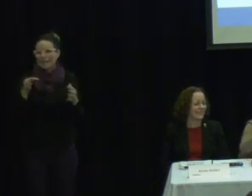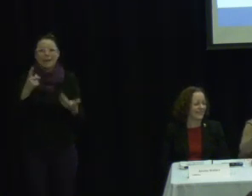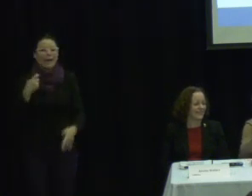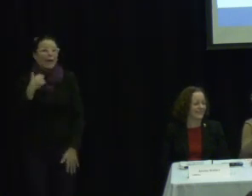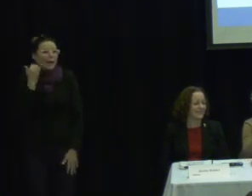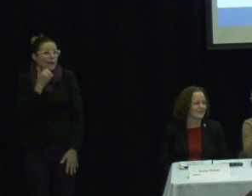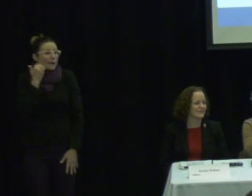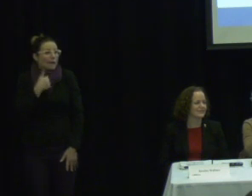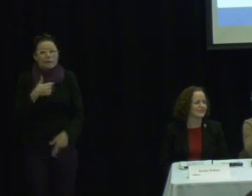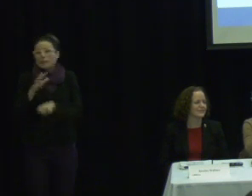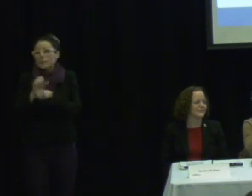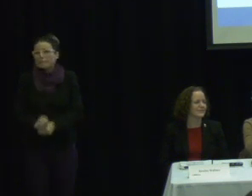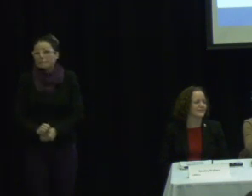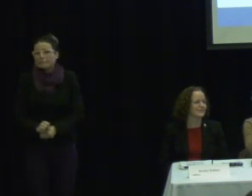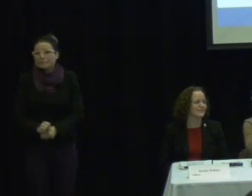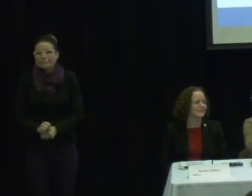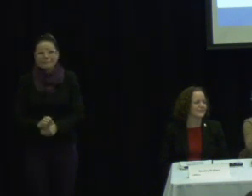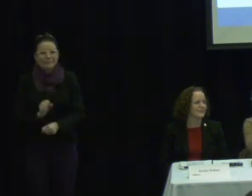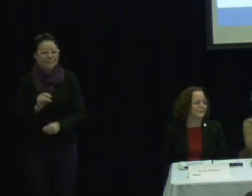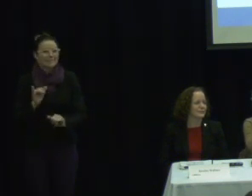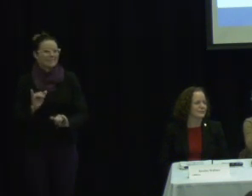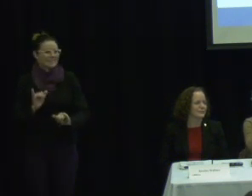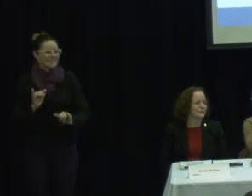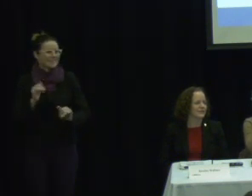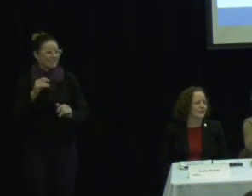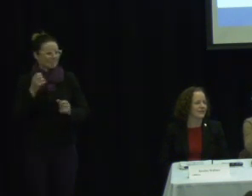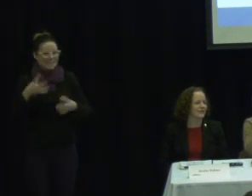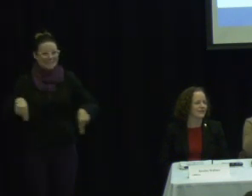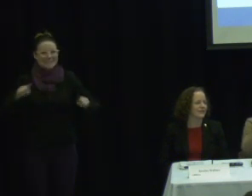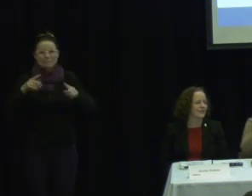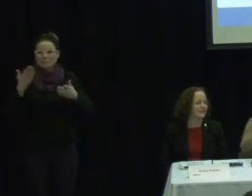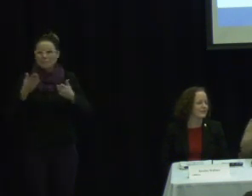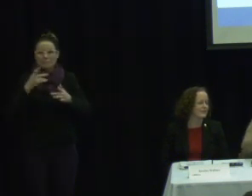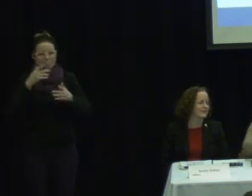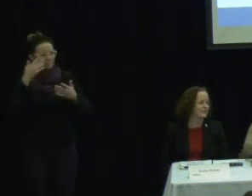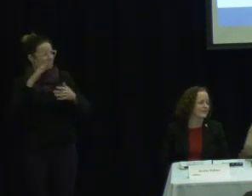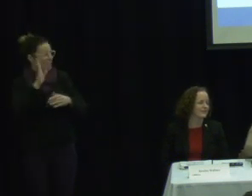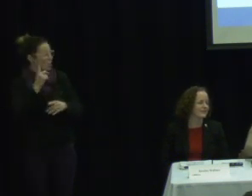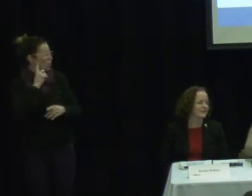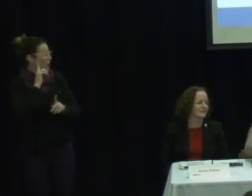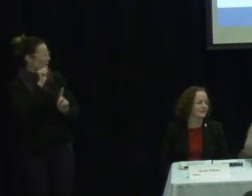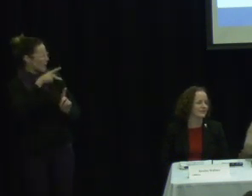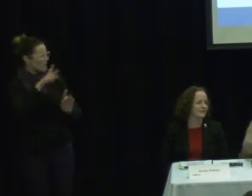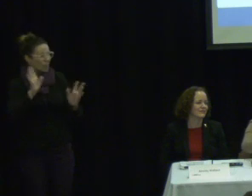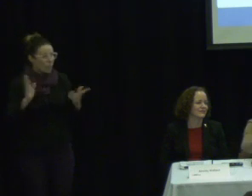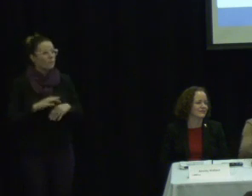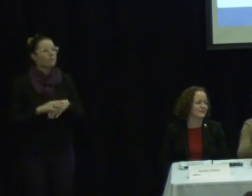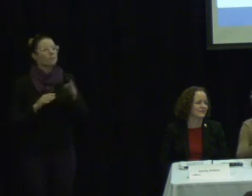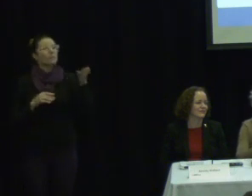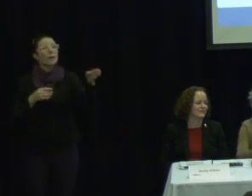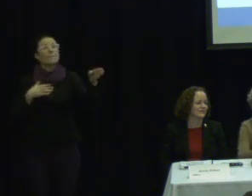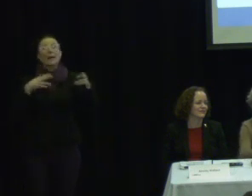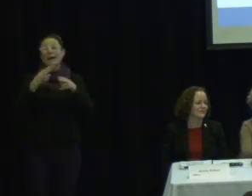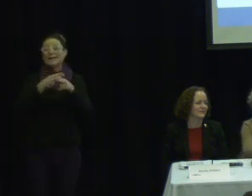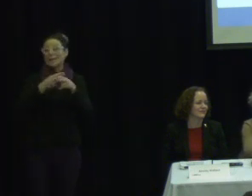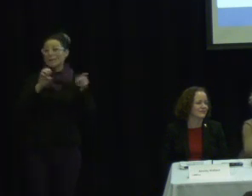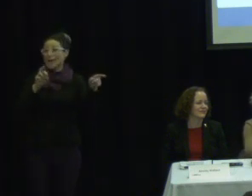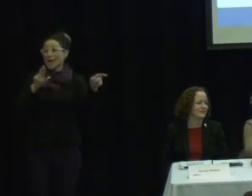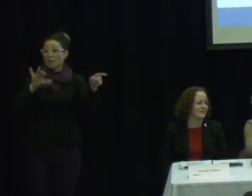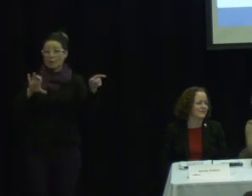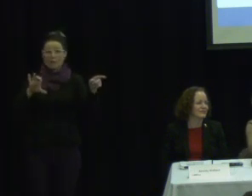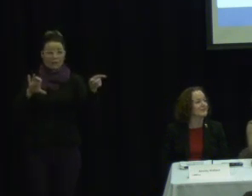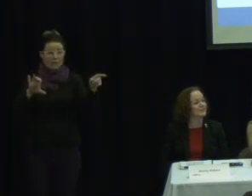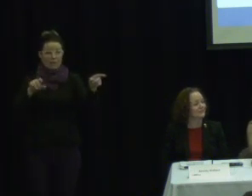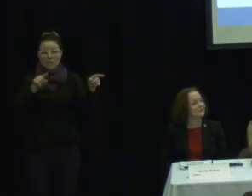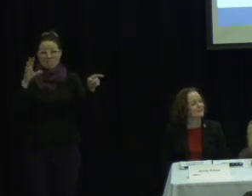Hi. Thank you all for answering these questions for us. My name is Eric Isley. I'm a student in the Muskie